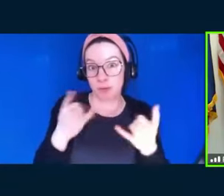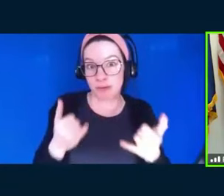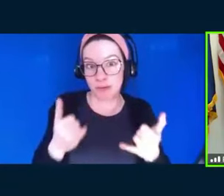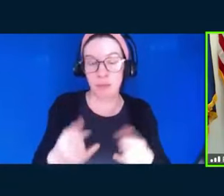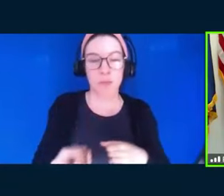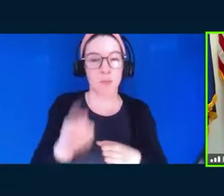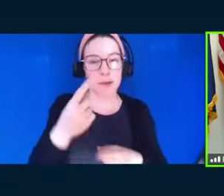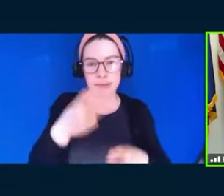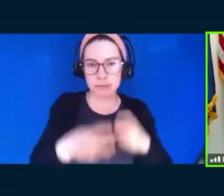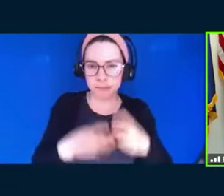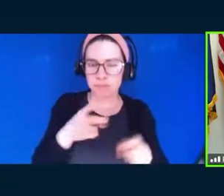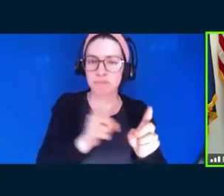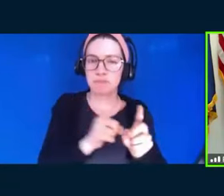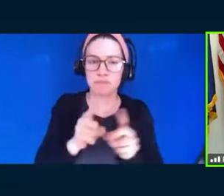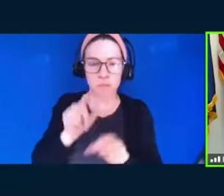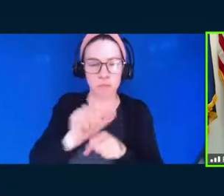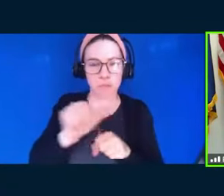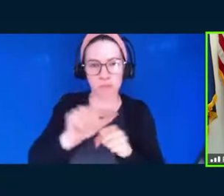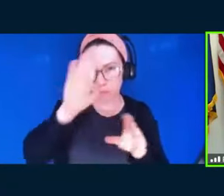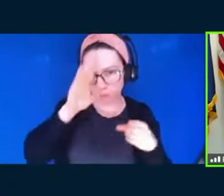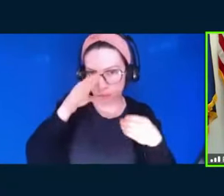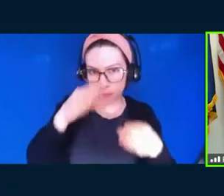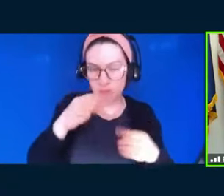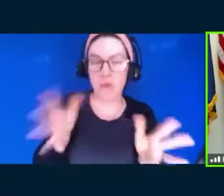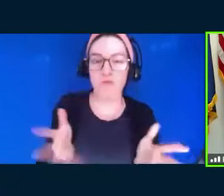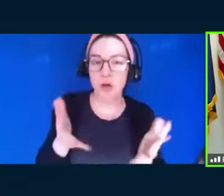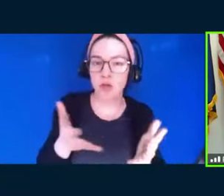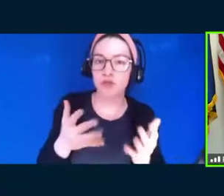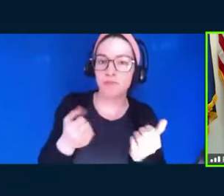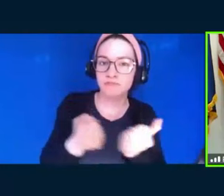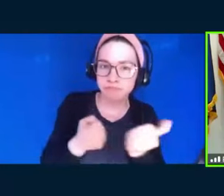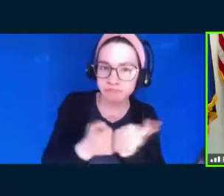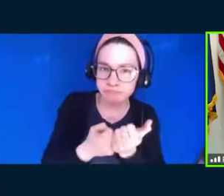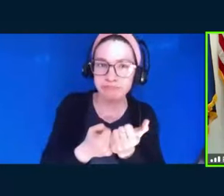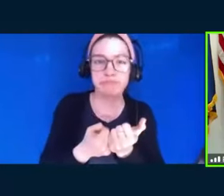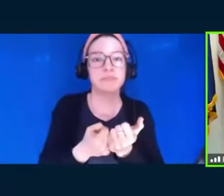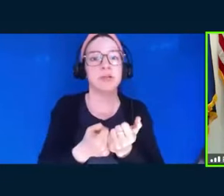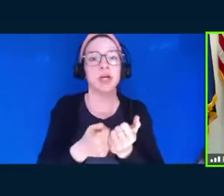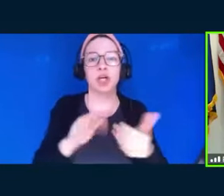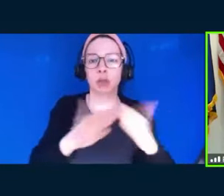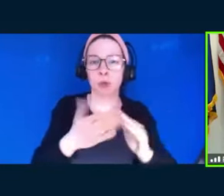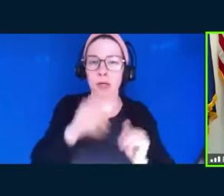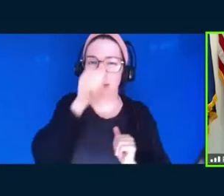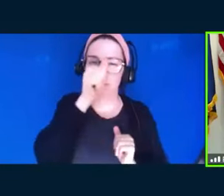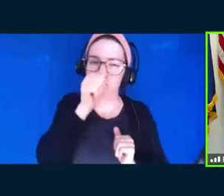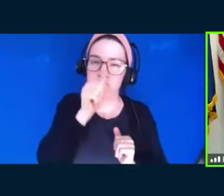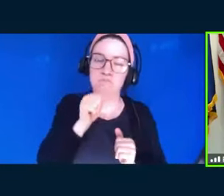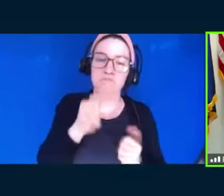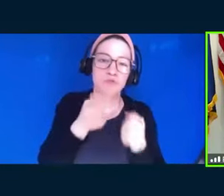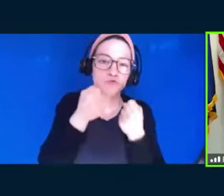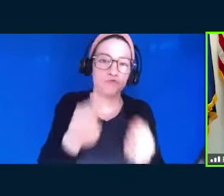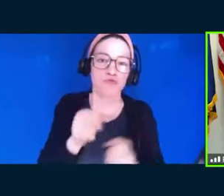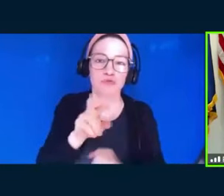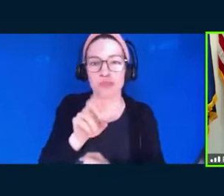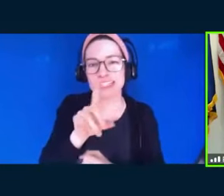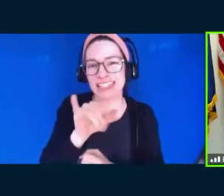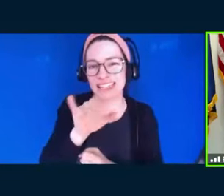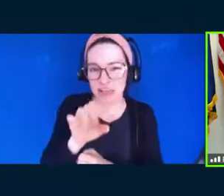issue that they're also working on is fostering, promoting, bolstering community resilience, especially in the wake